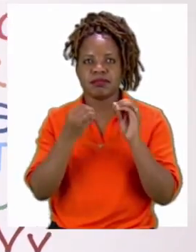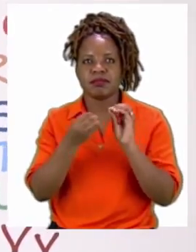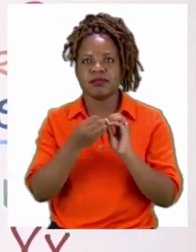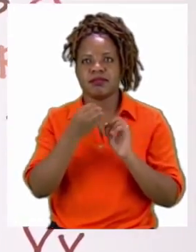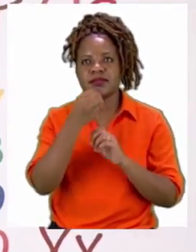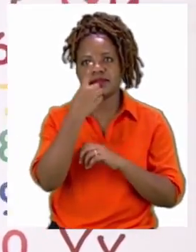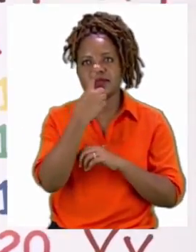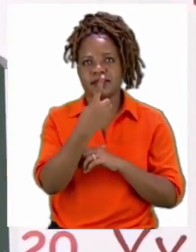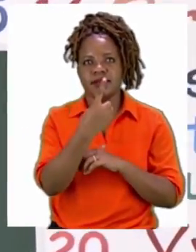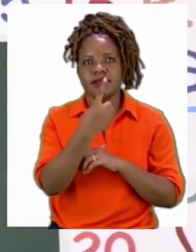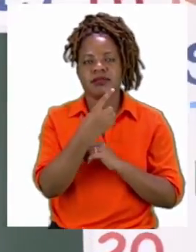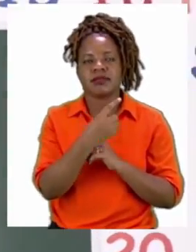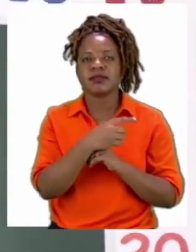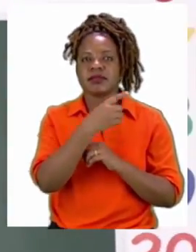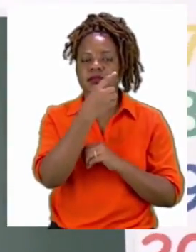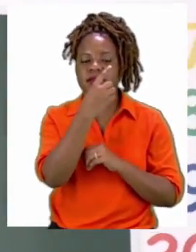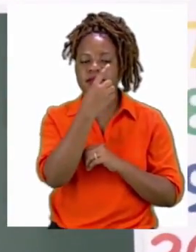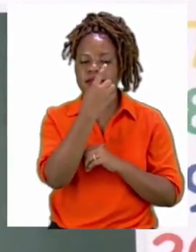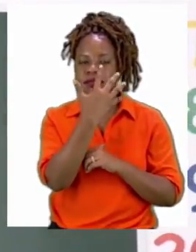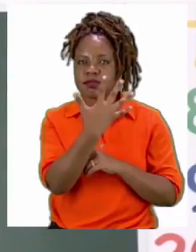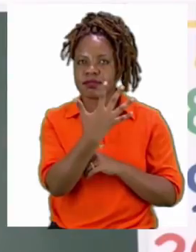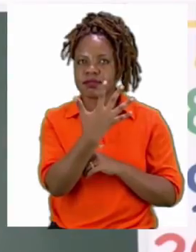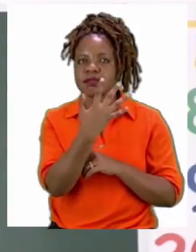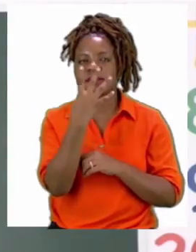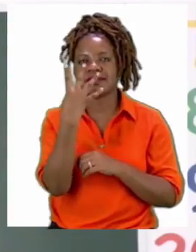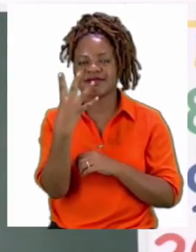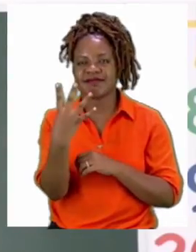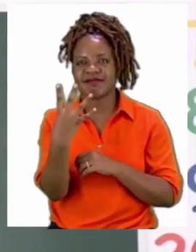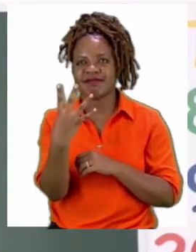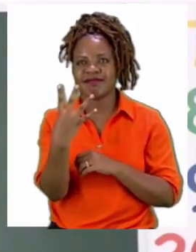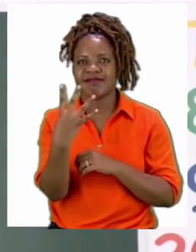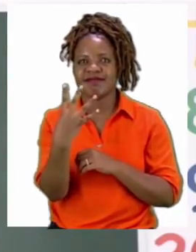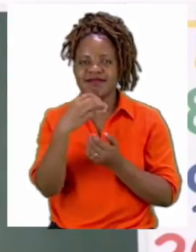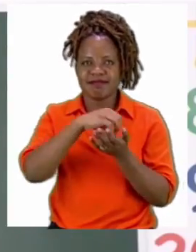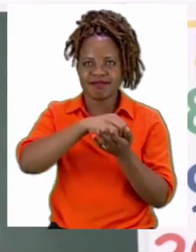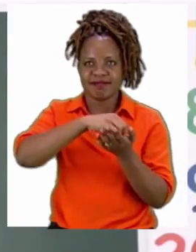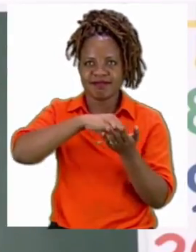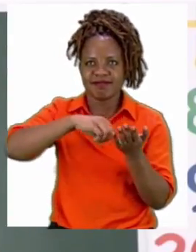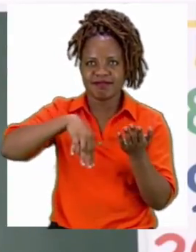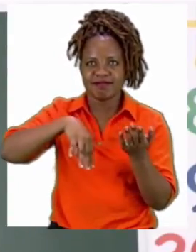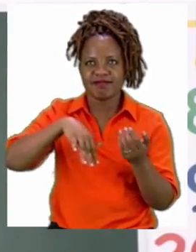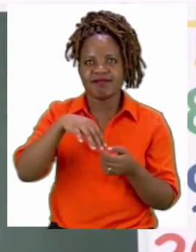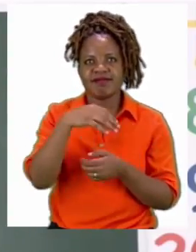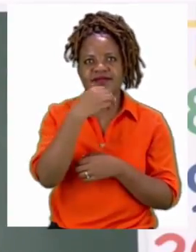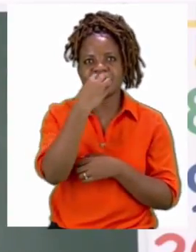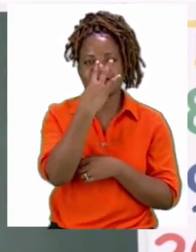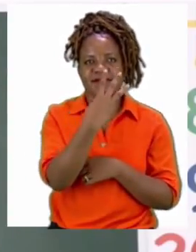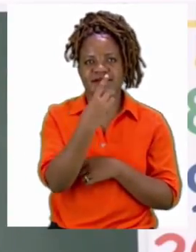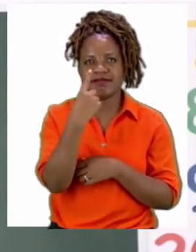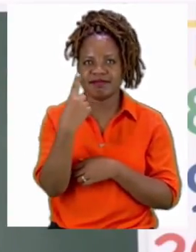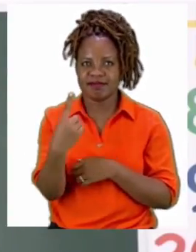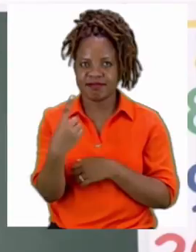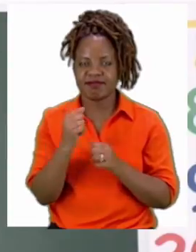have 54 minus 31. Now we always start with